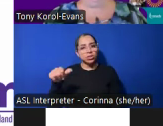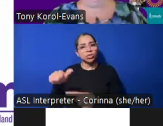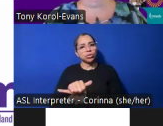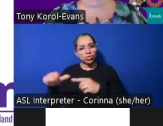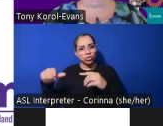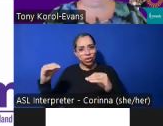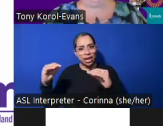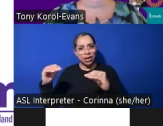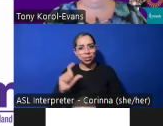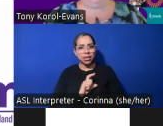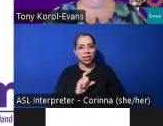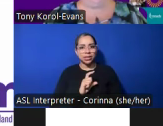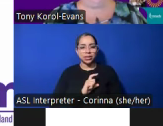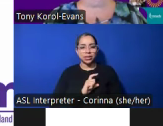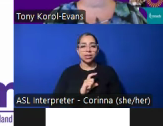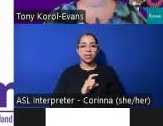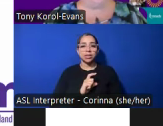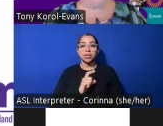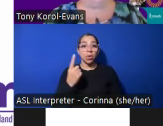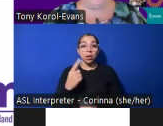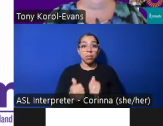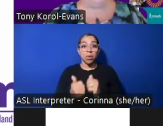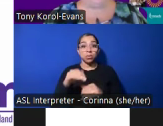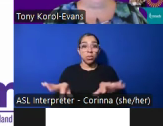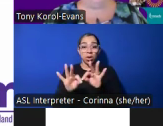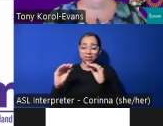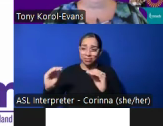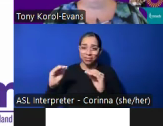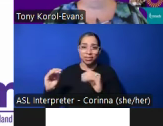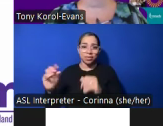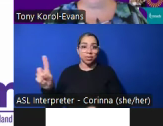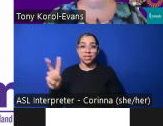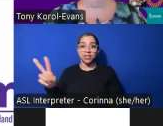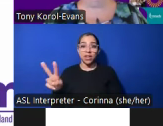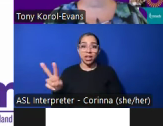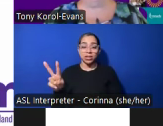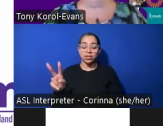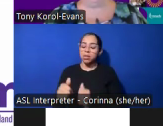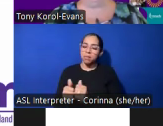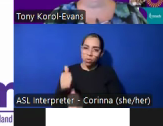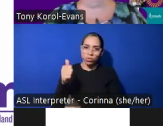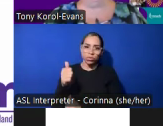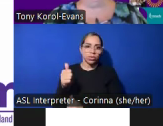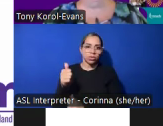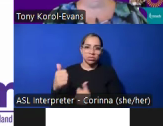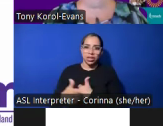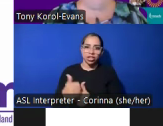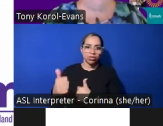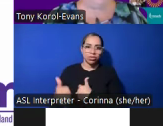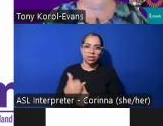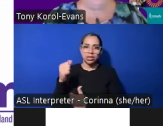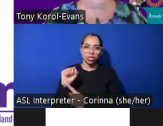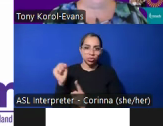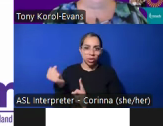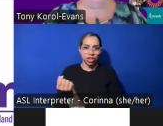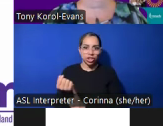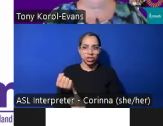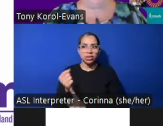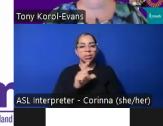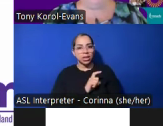most important things that you need to train police on is that domestic violence situations are the most dangerous situations that police can